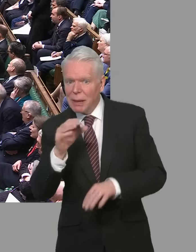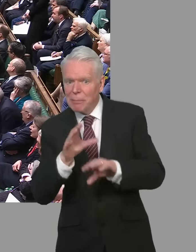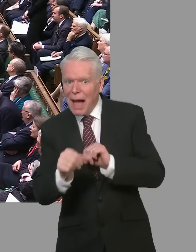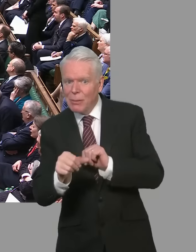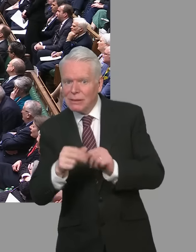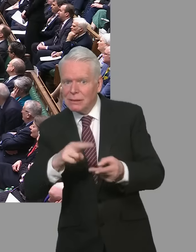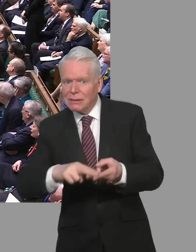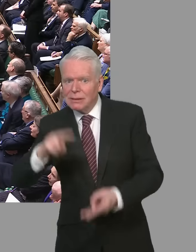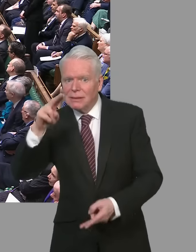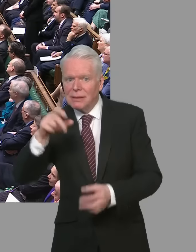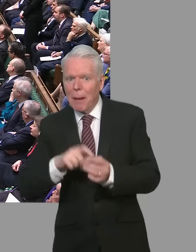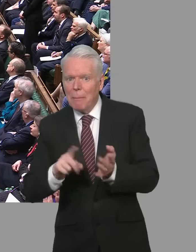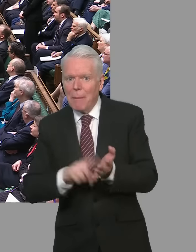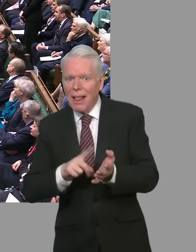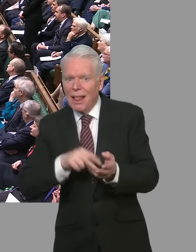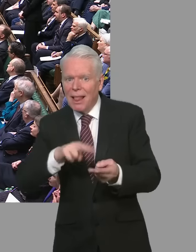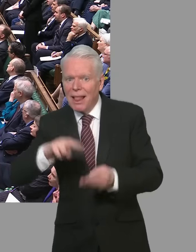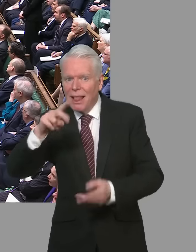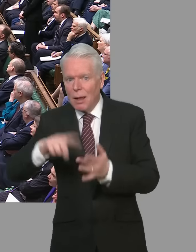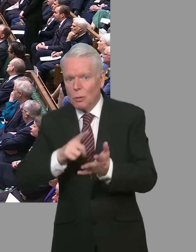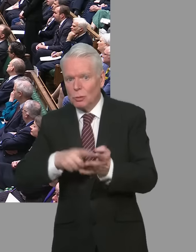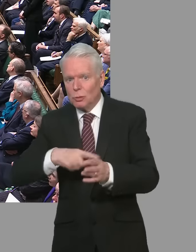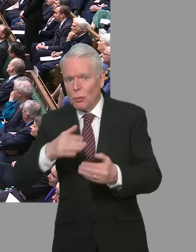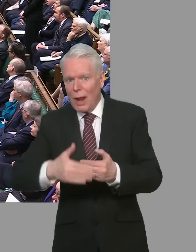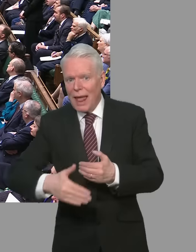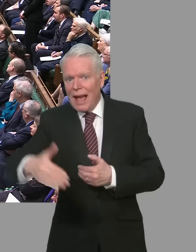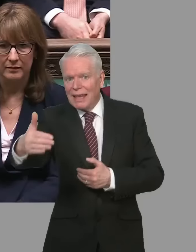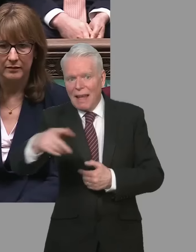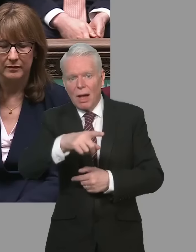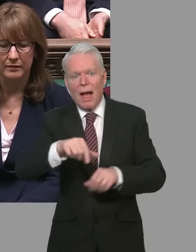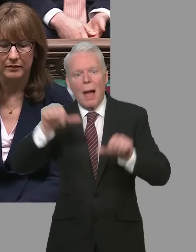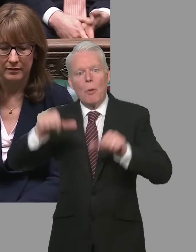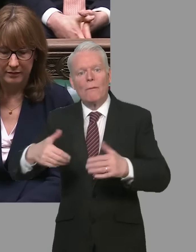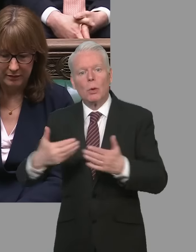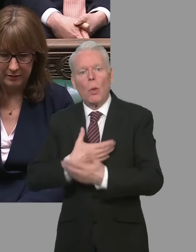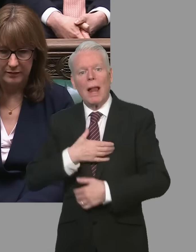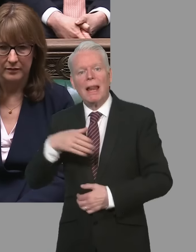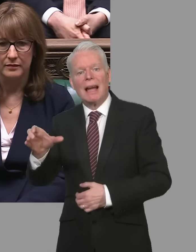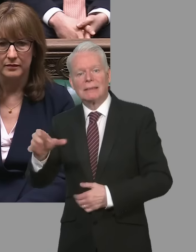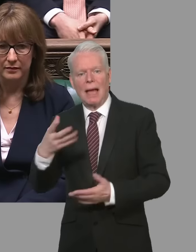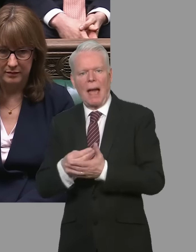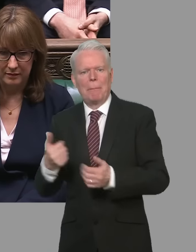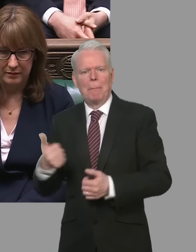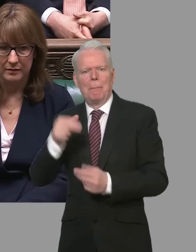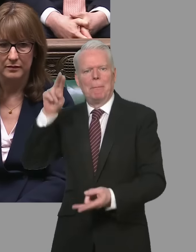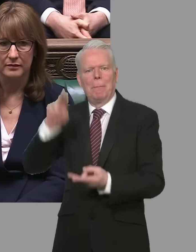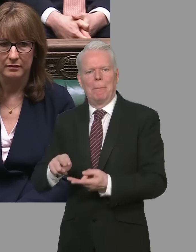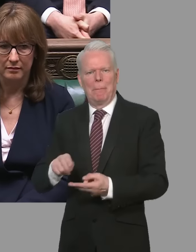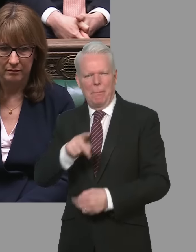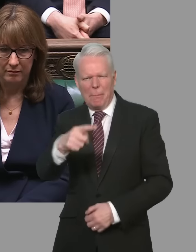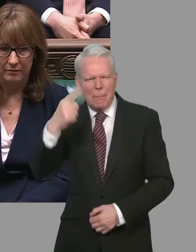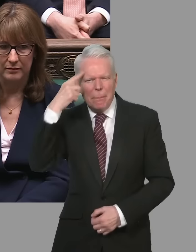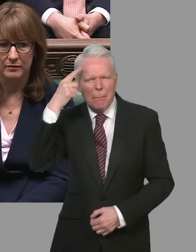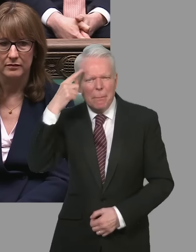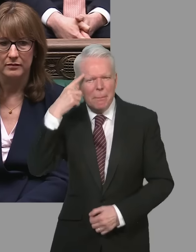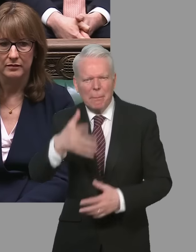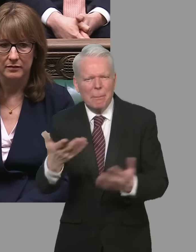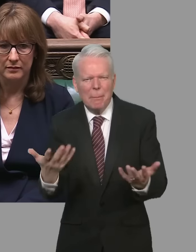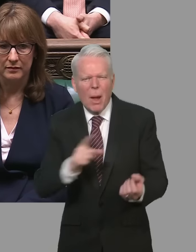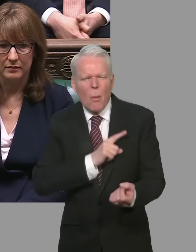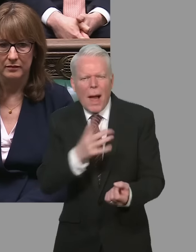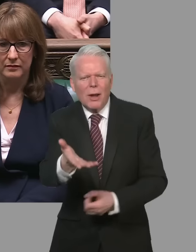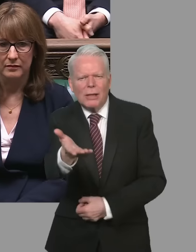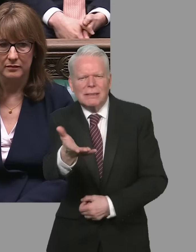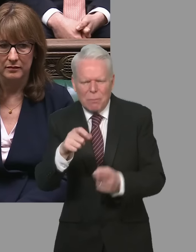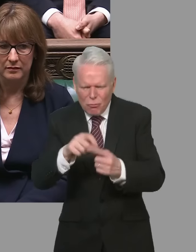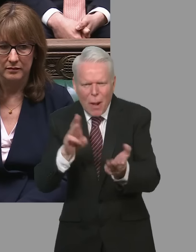Mr. Speaker, because of the action that we've taken, bills are coming down by up to £100 household bills next